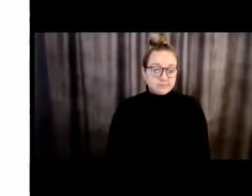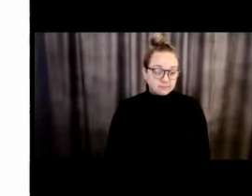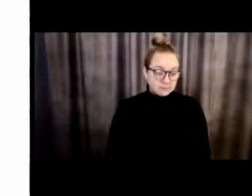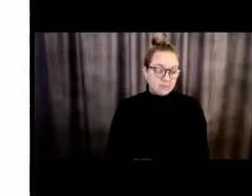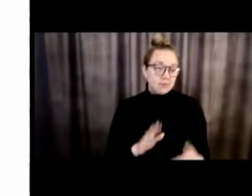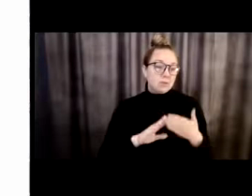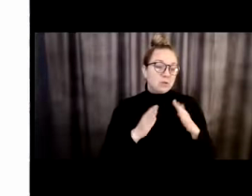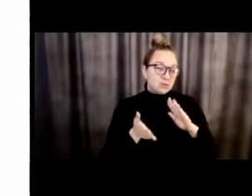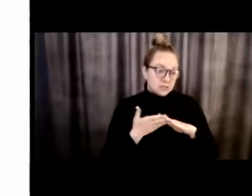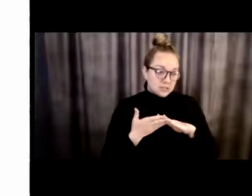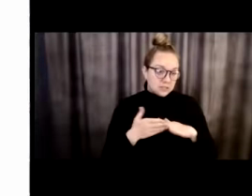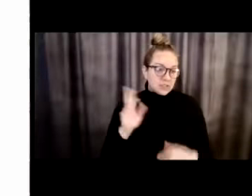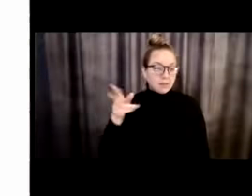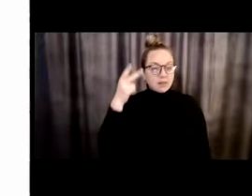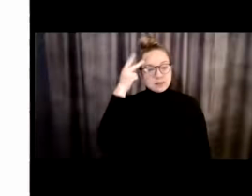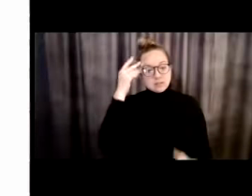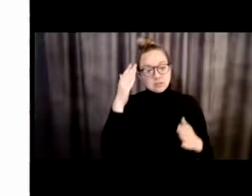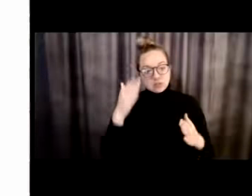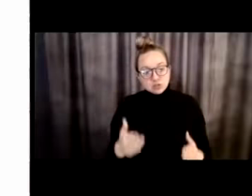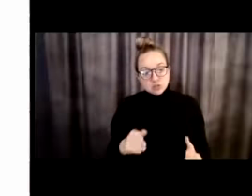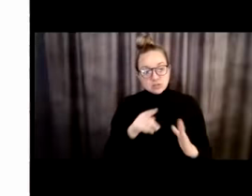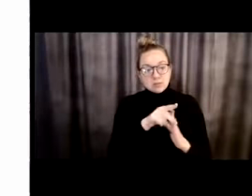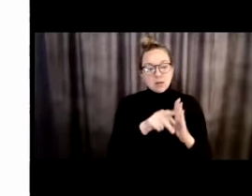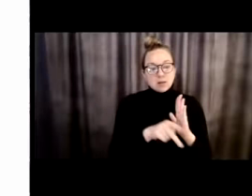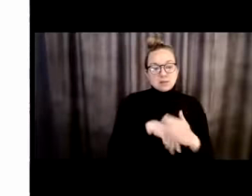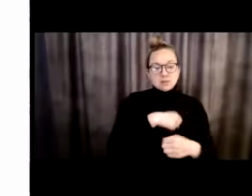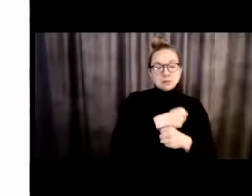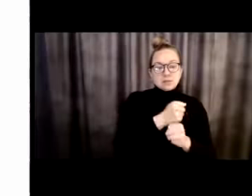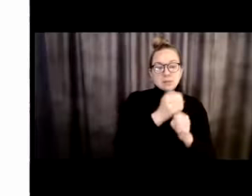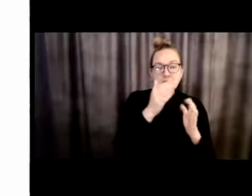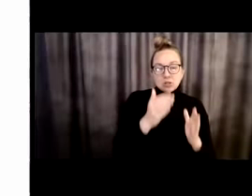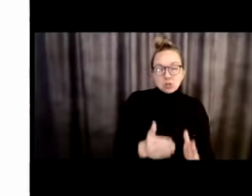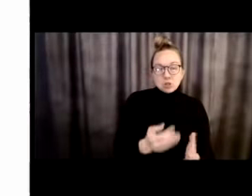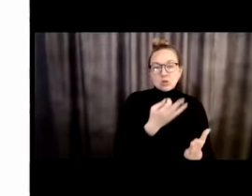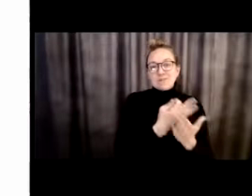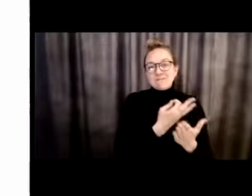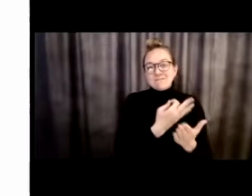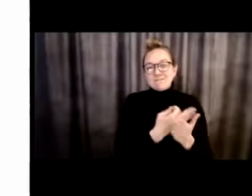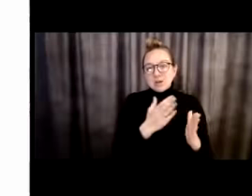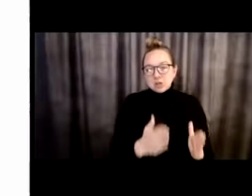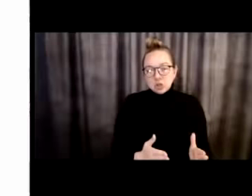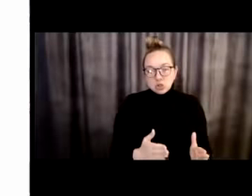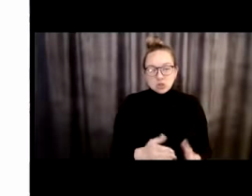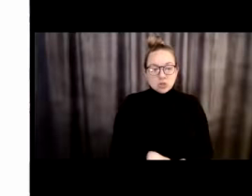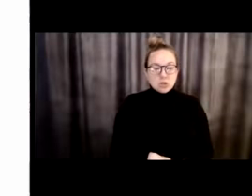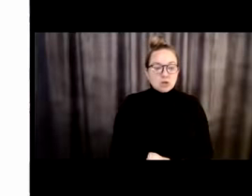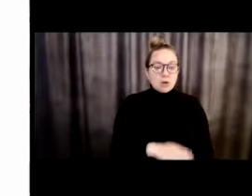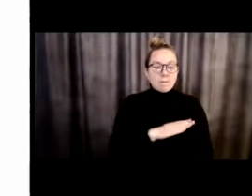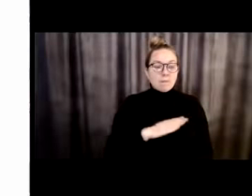community, politicians, policymakers, ooh, a lot of funders. Board of